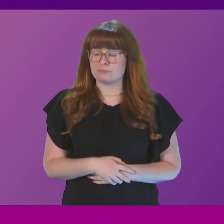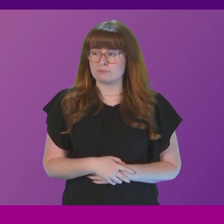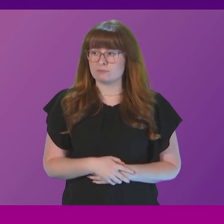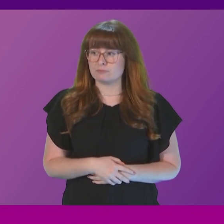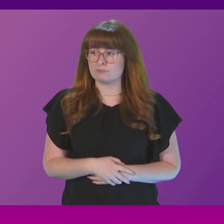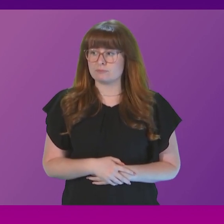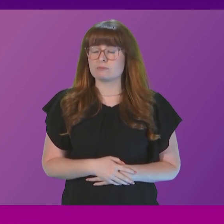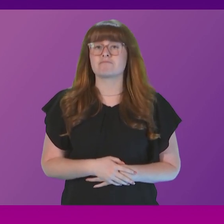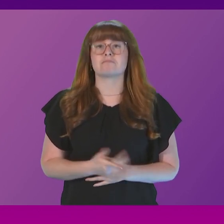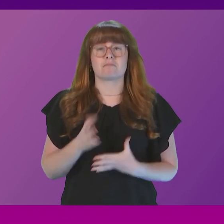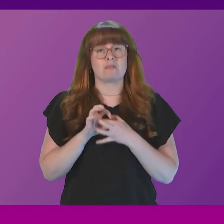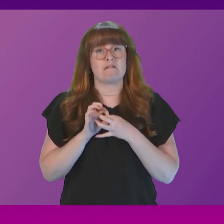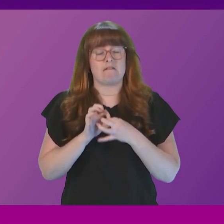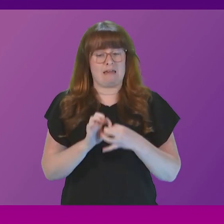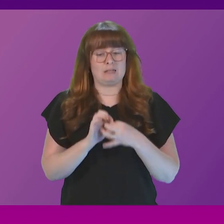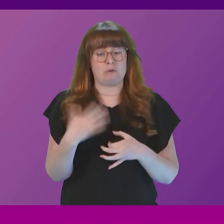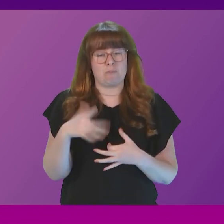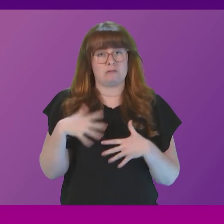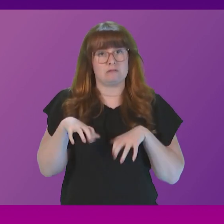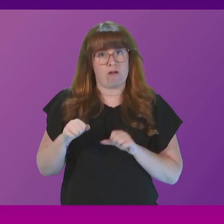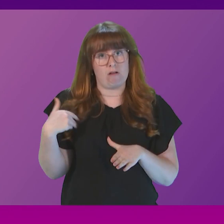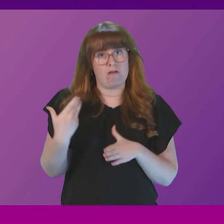The engagement has started,